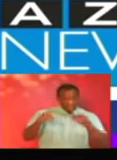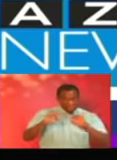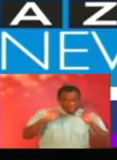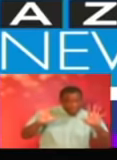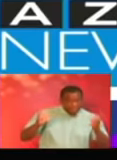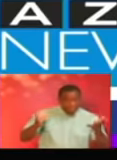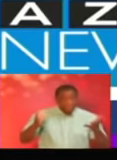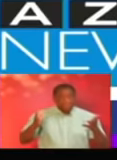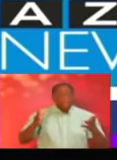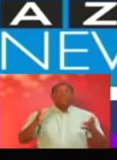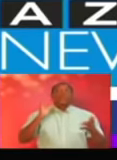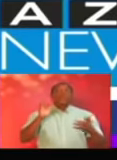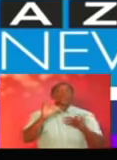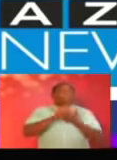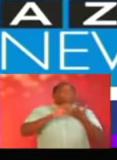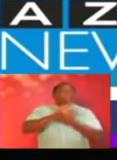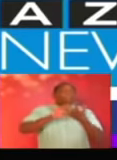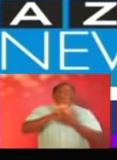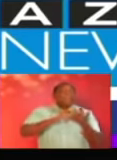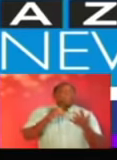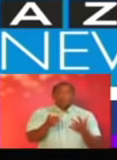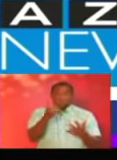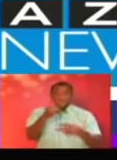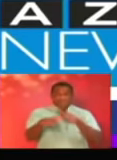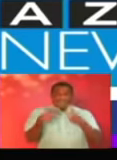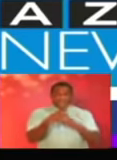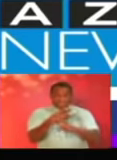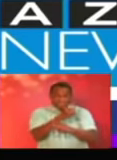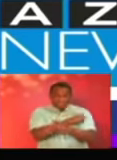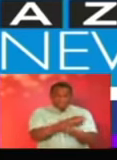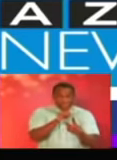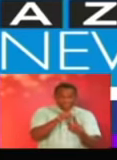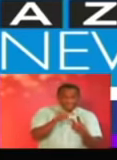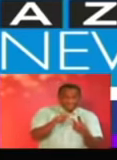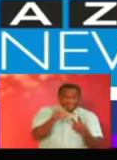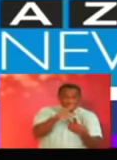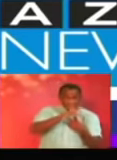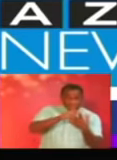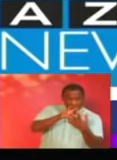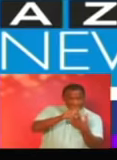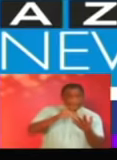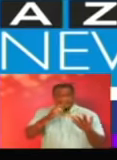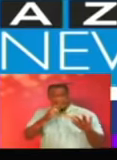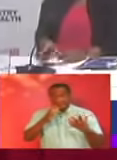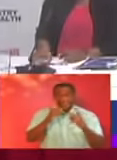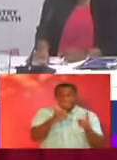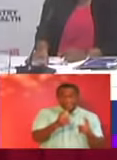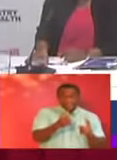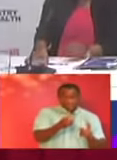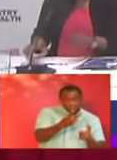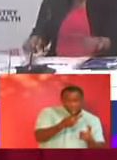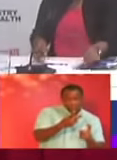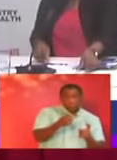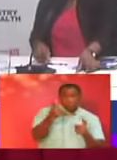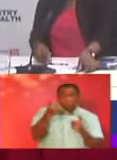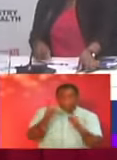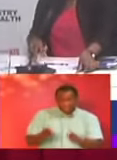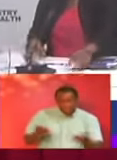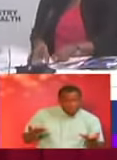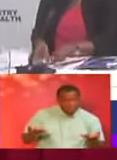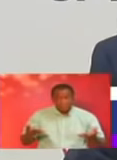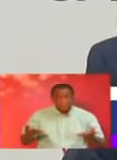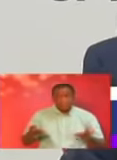the Sinopharm and the AstraZeneca vaccine? Just to clarify that, please. Thank you very much. Thank you, Priya. So,